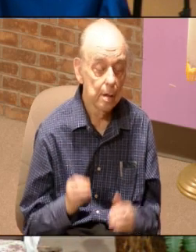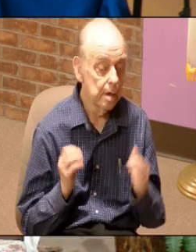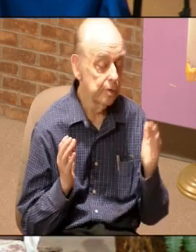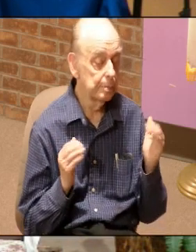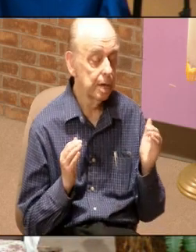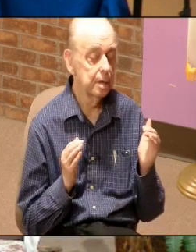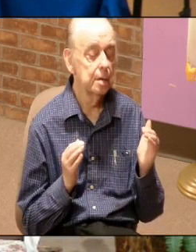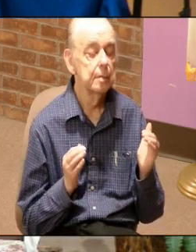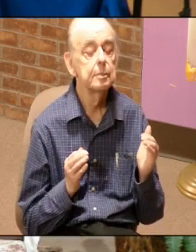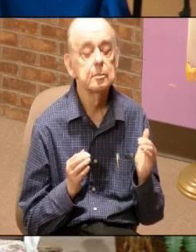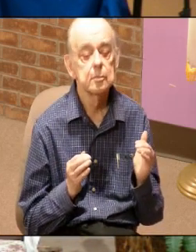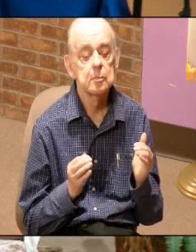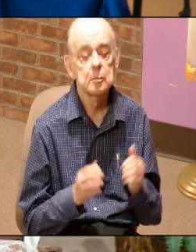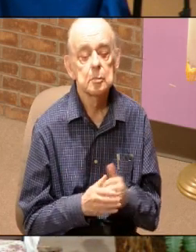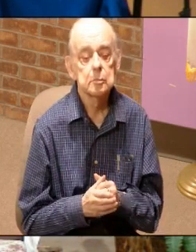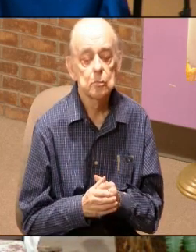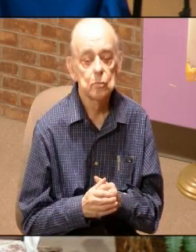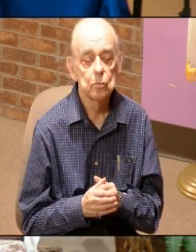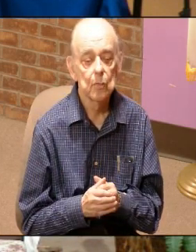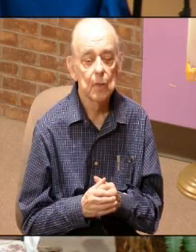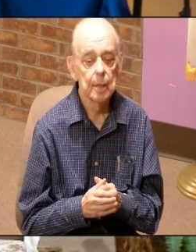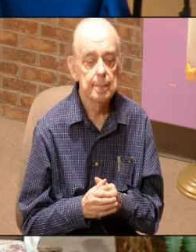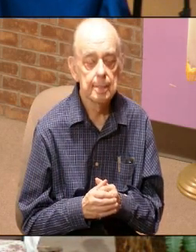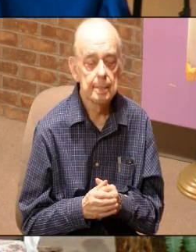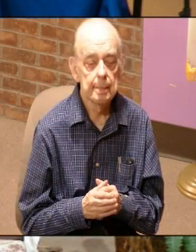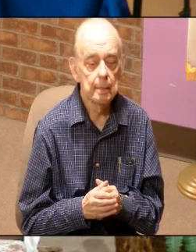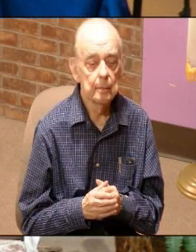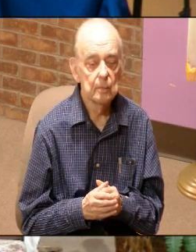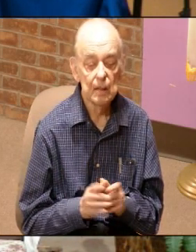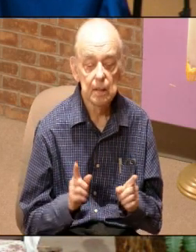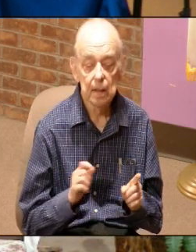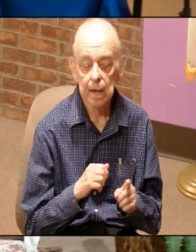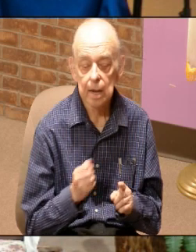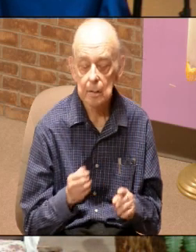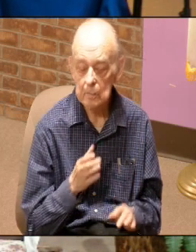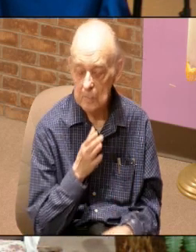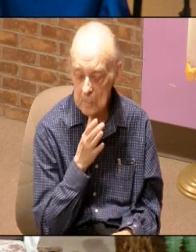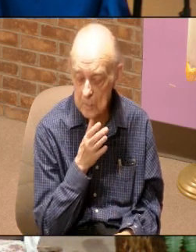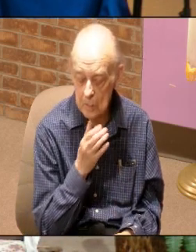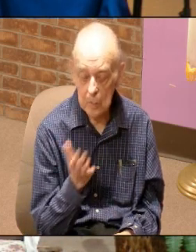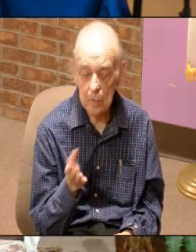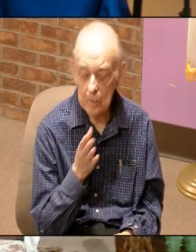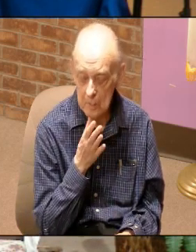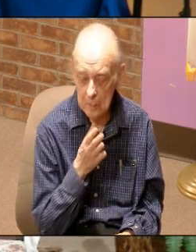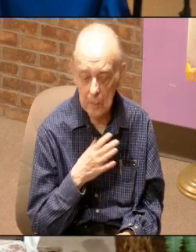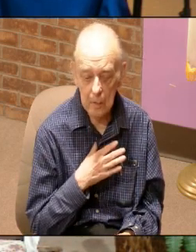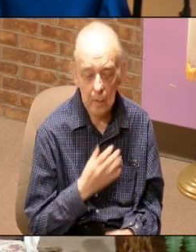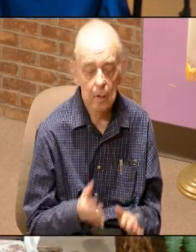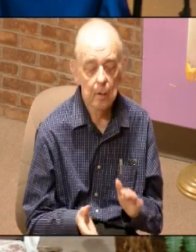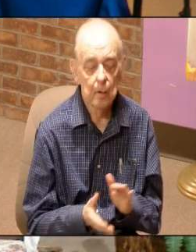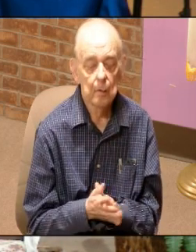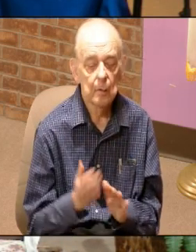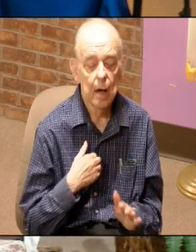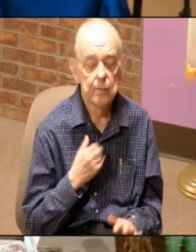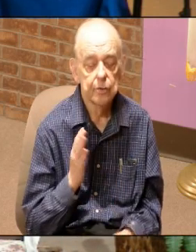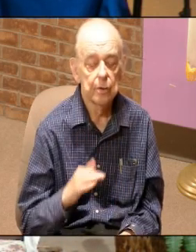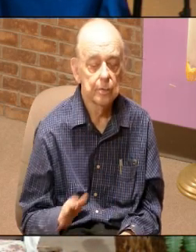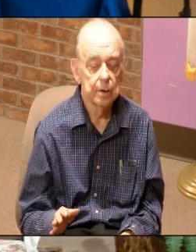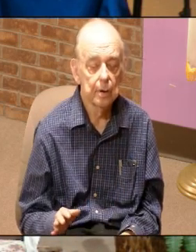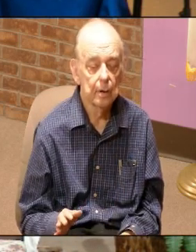Expecting, just like any mother or any woman, married, I'm going to have children.